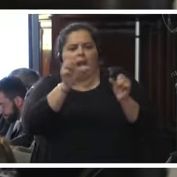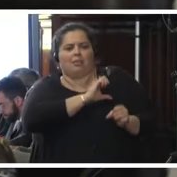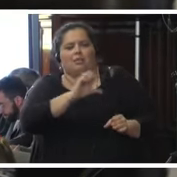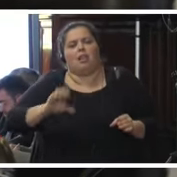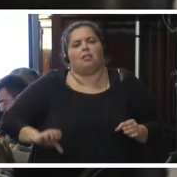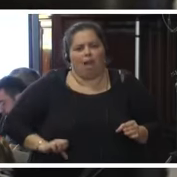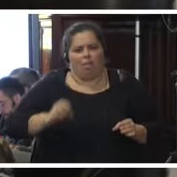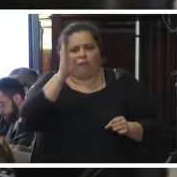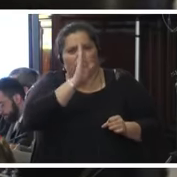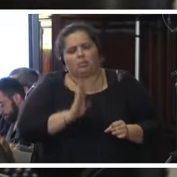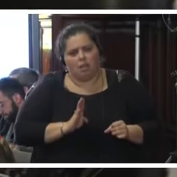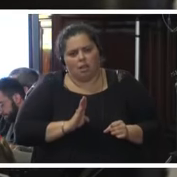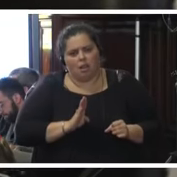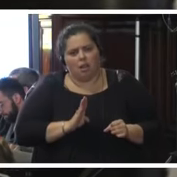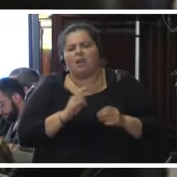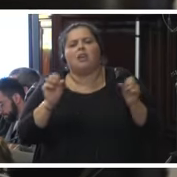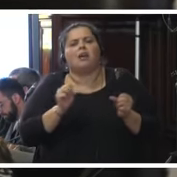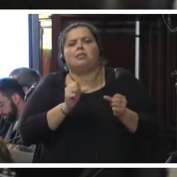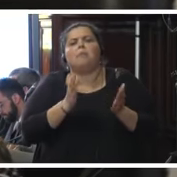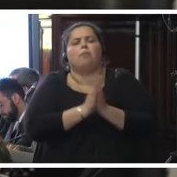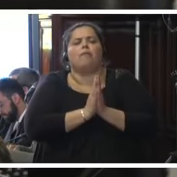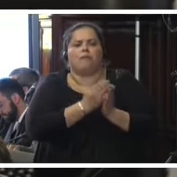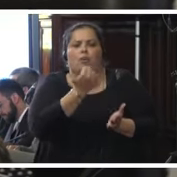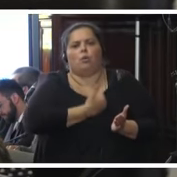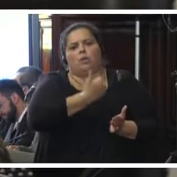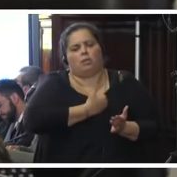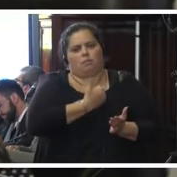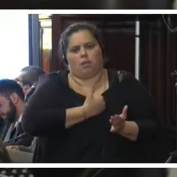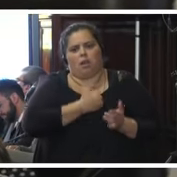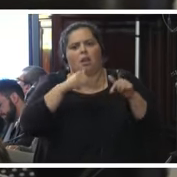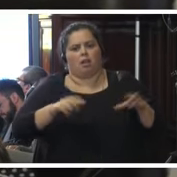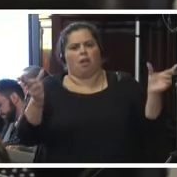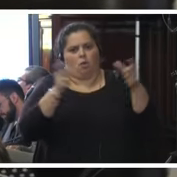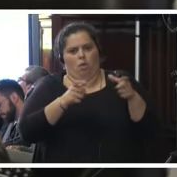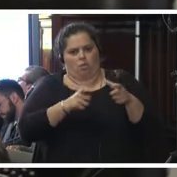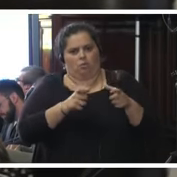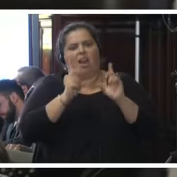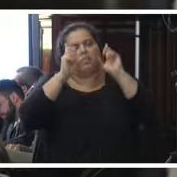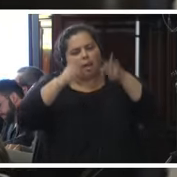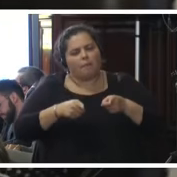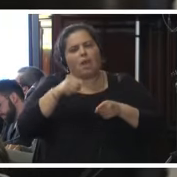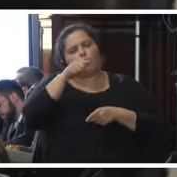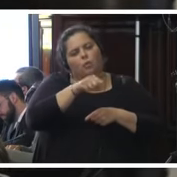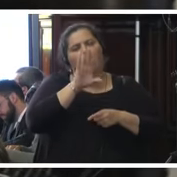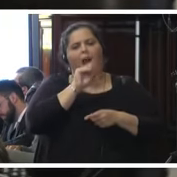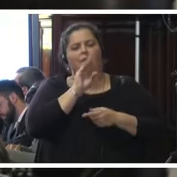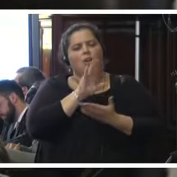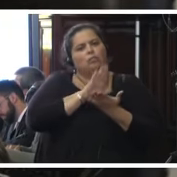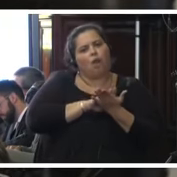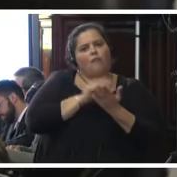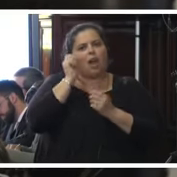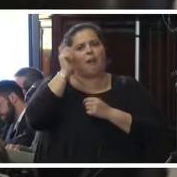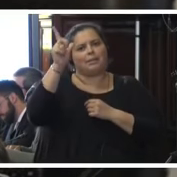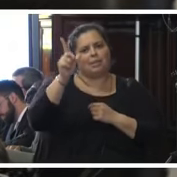hearing. And also, you spoke about the training in human rights of police officers, and